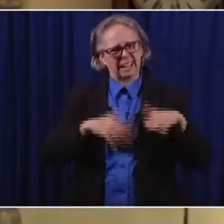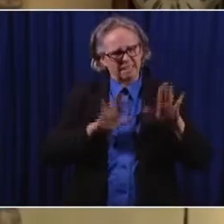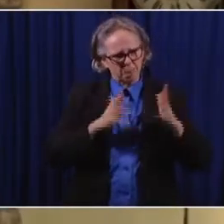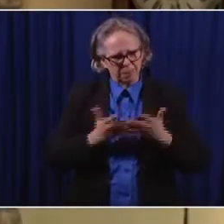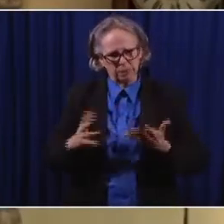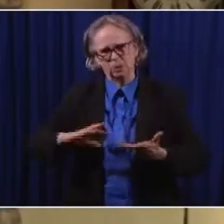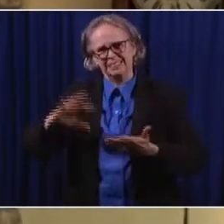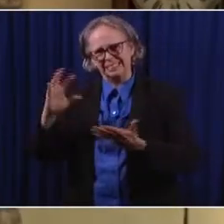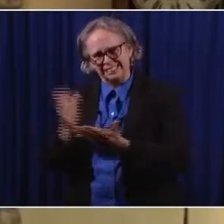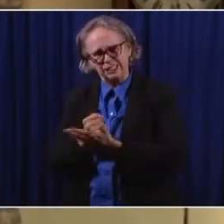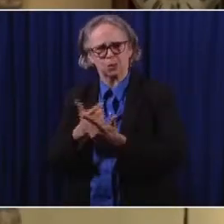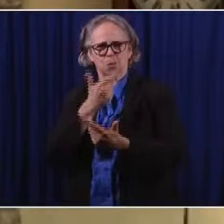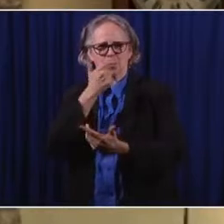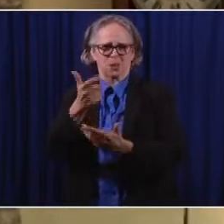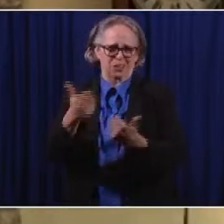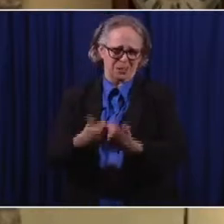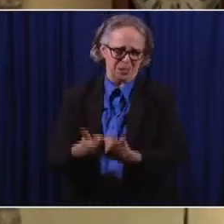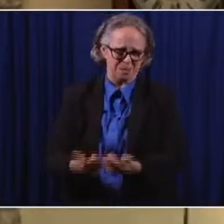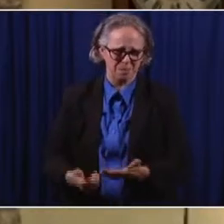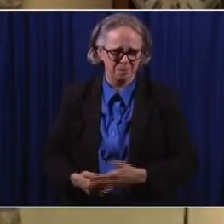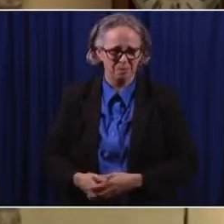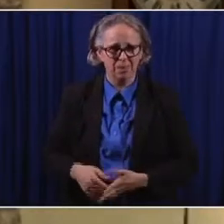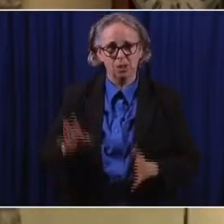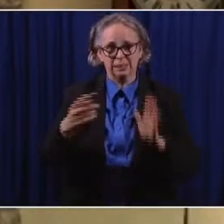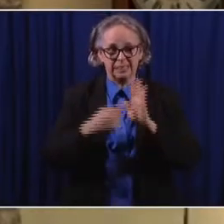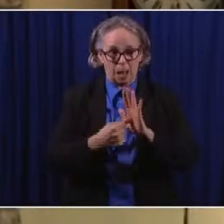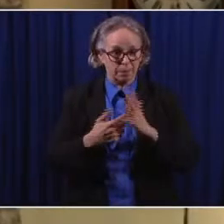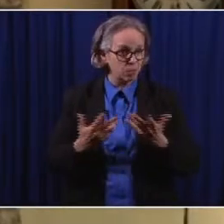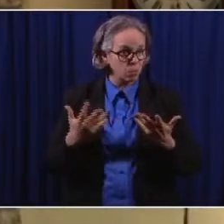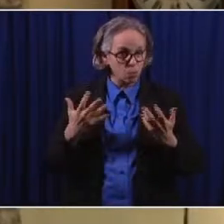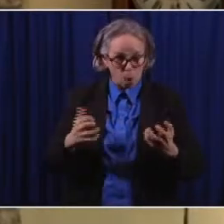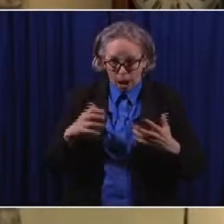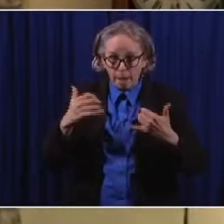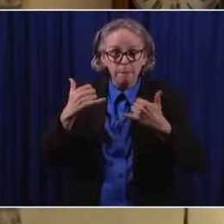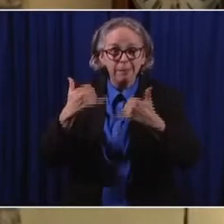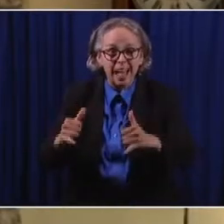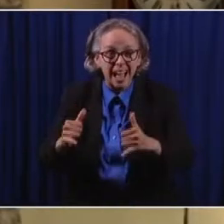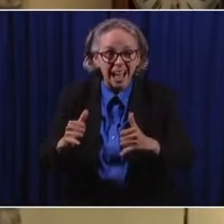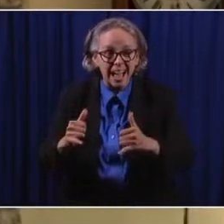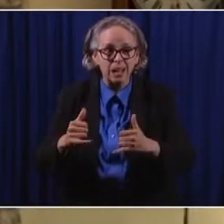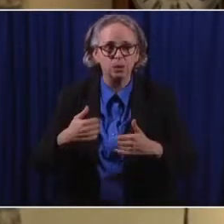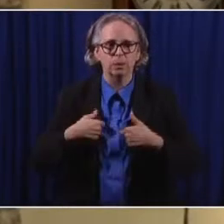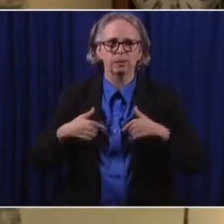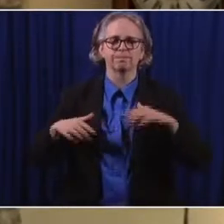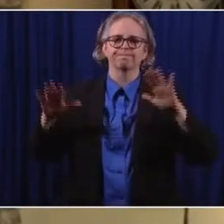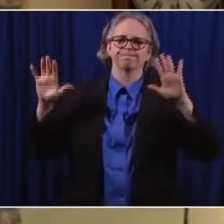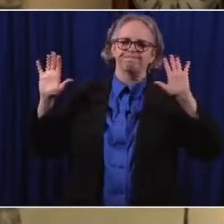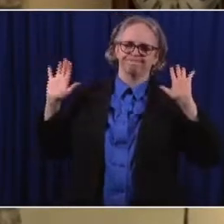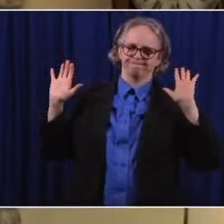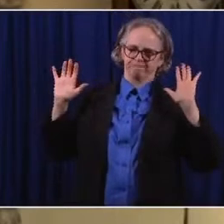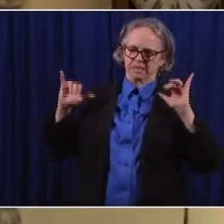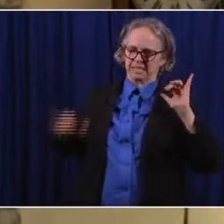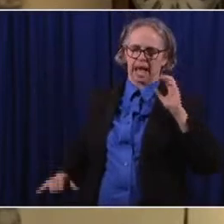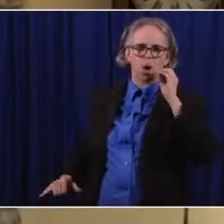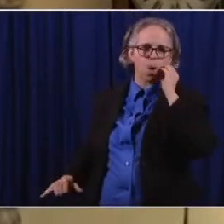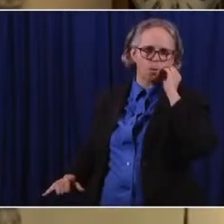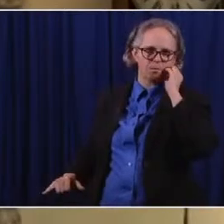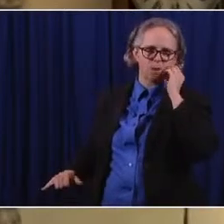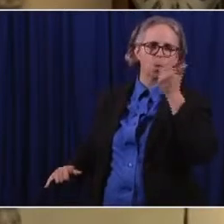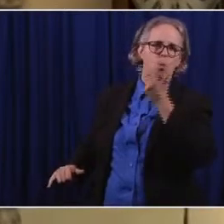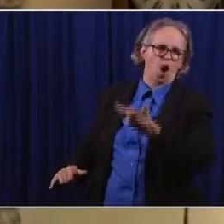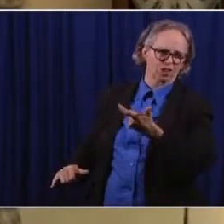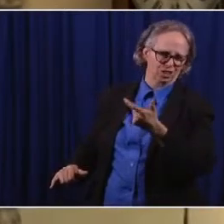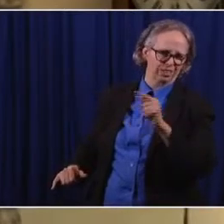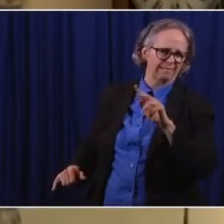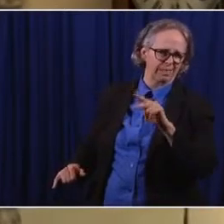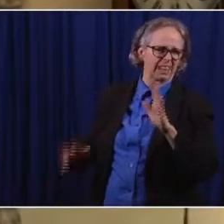on TV and the players to be able to play. You know, those are all good things. But you know, the congregating together is